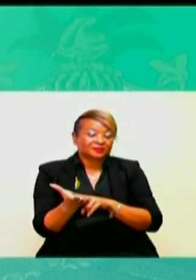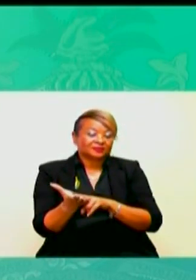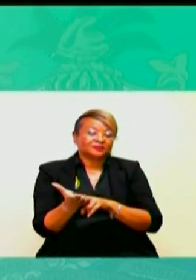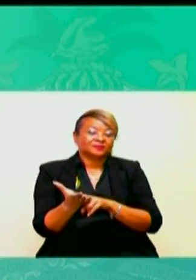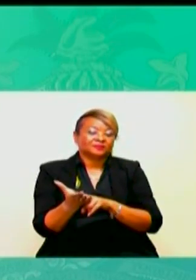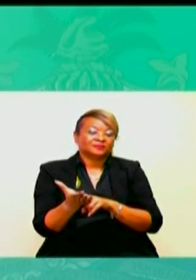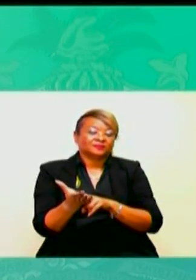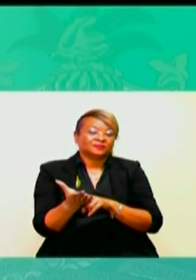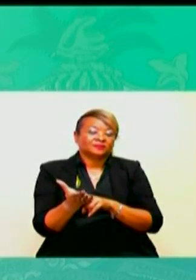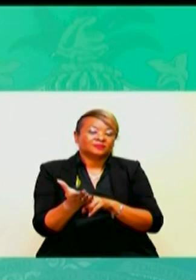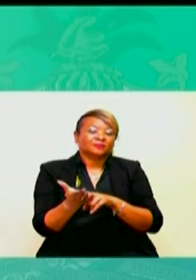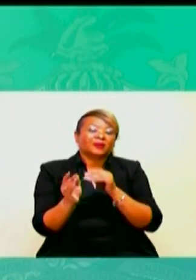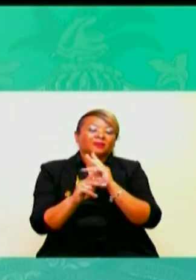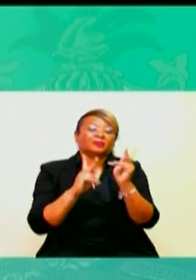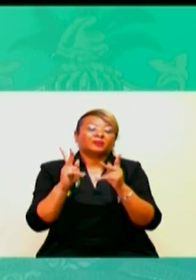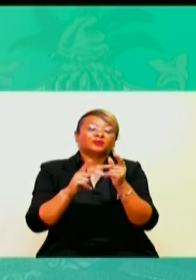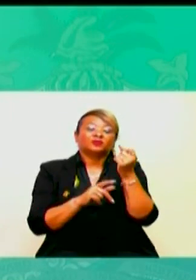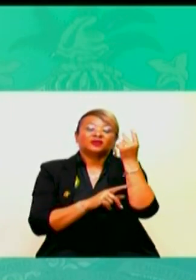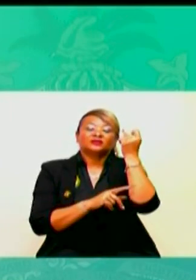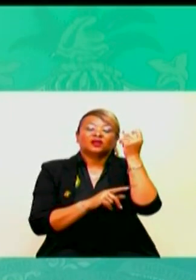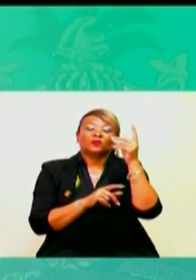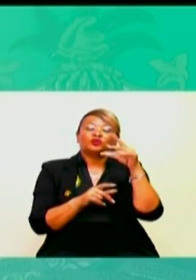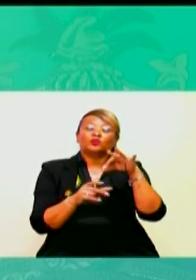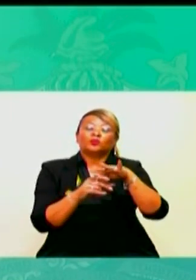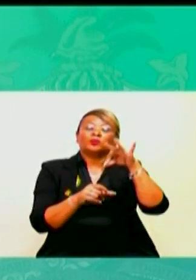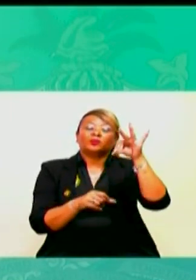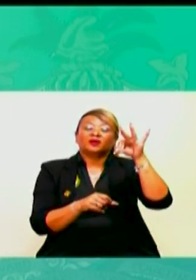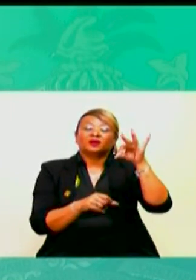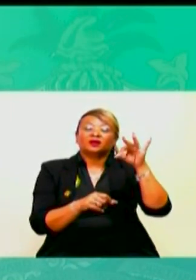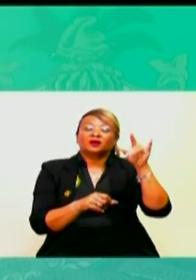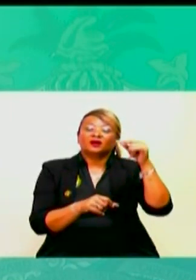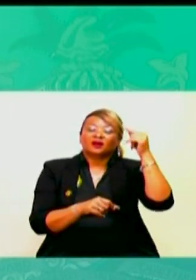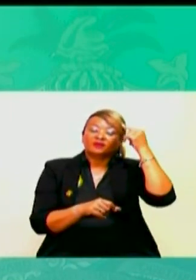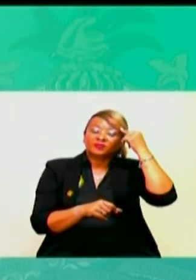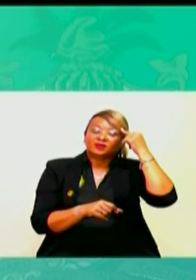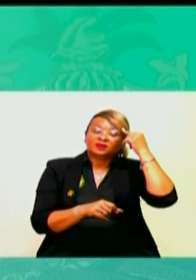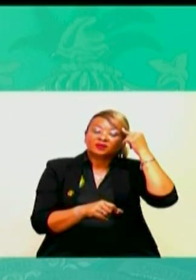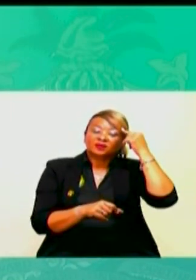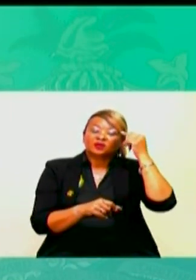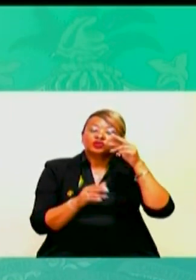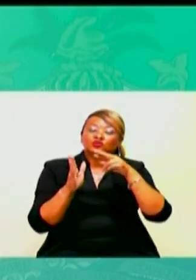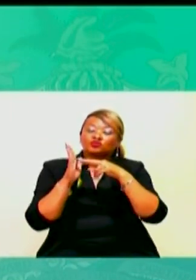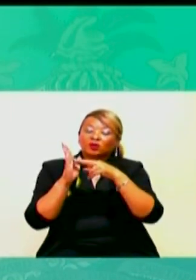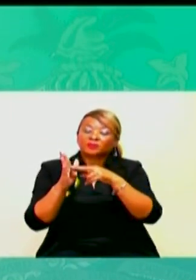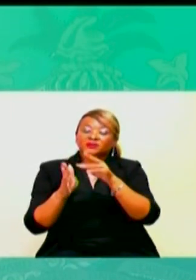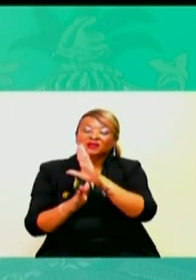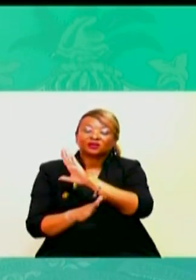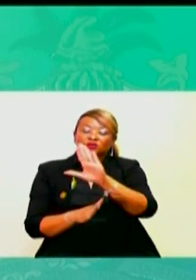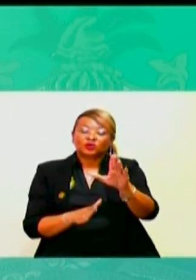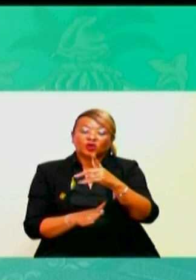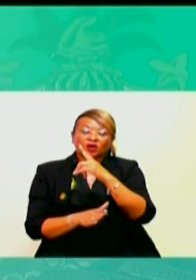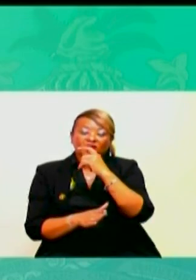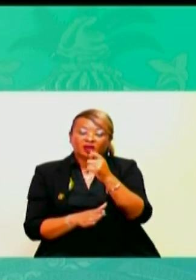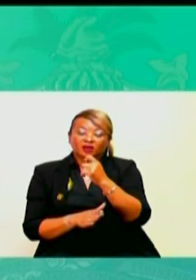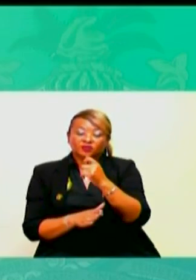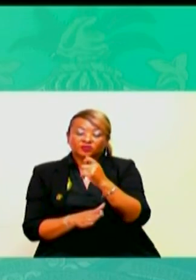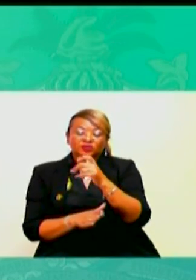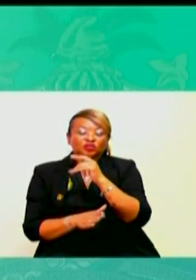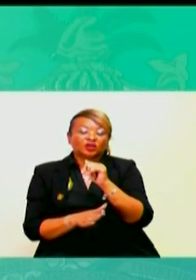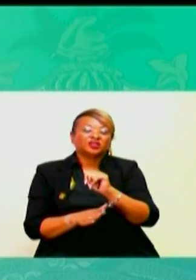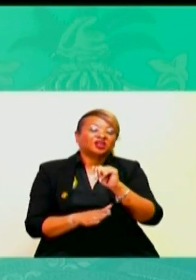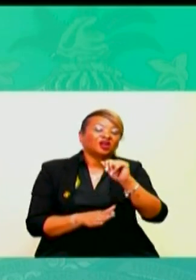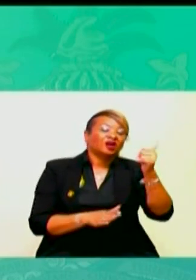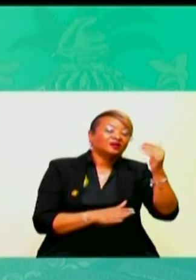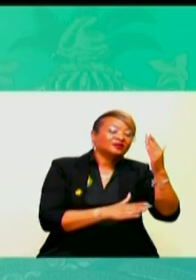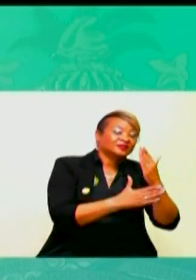you all understand what I'm saying? Wow. When you elect a government, you elect a government to represent your interests, not the interests of the other side,